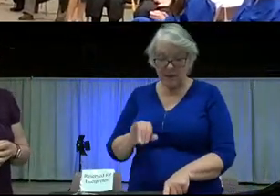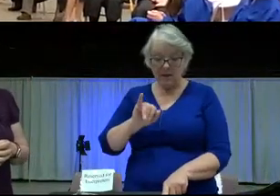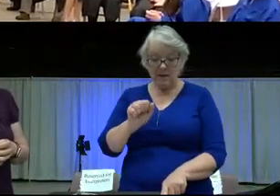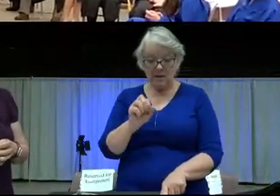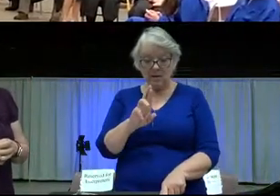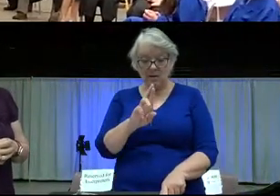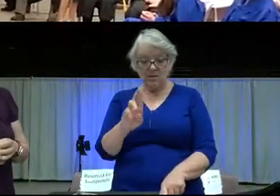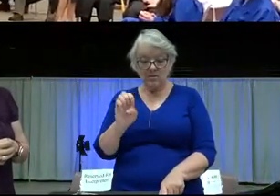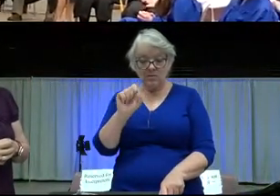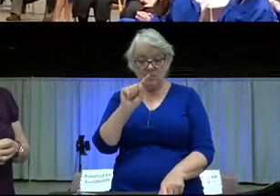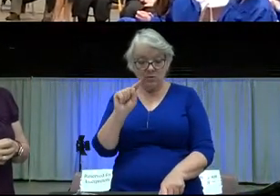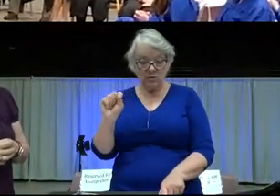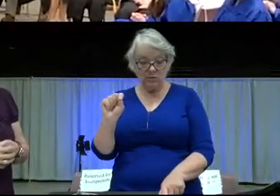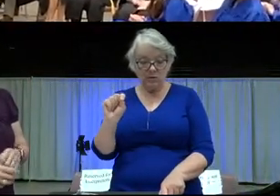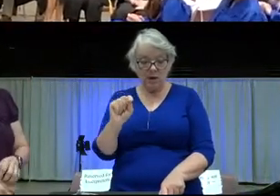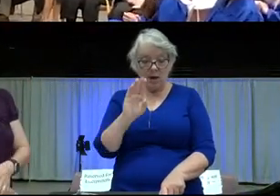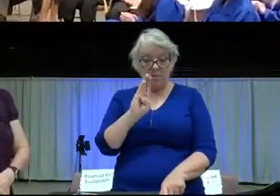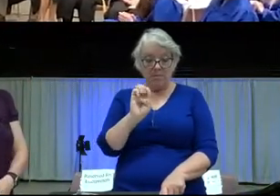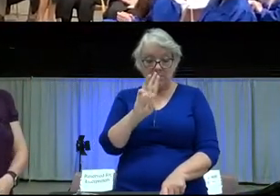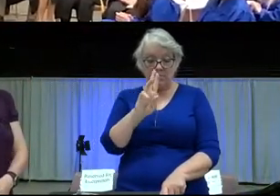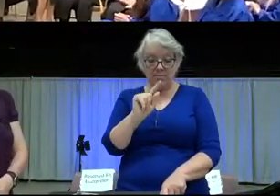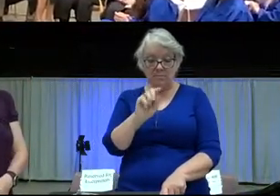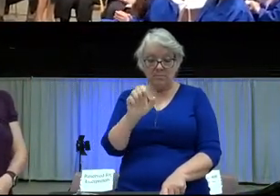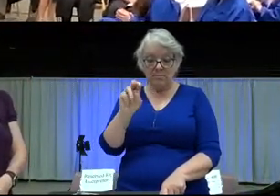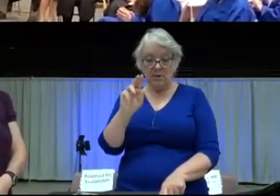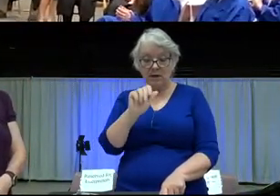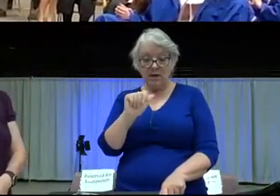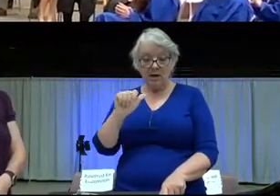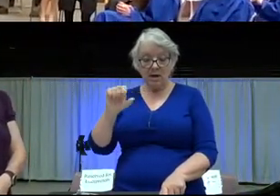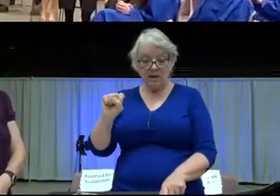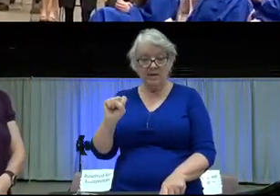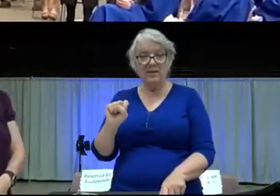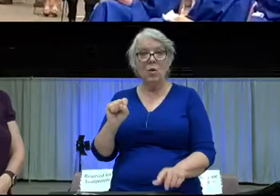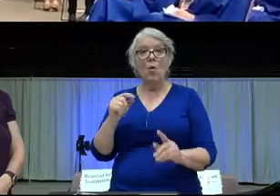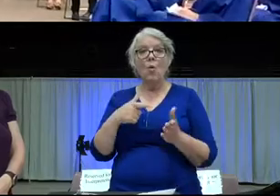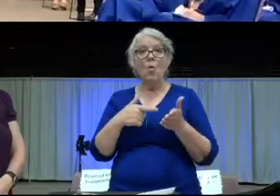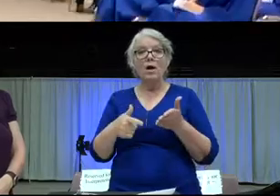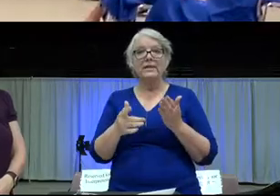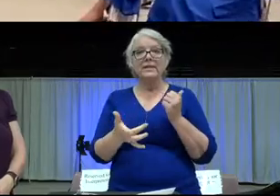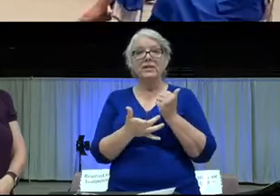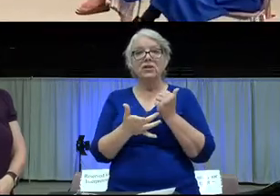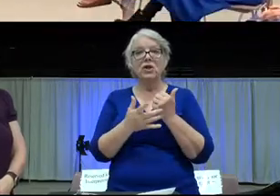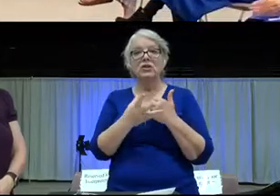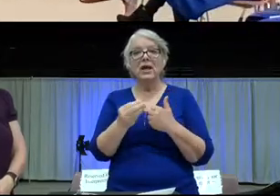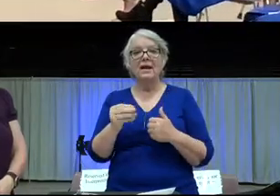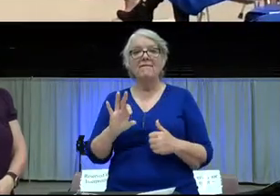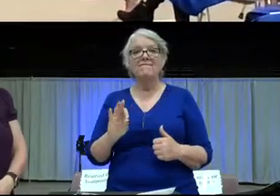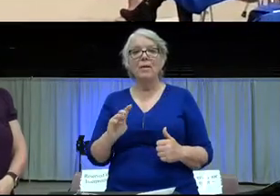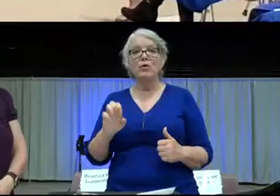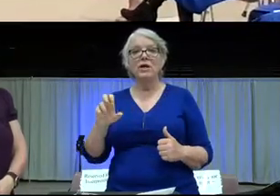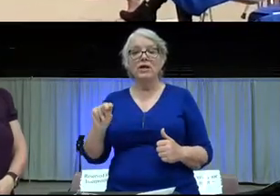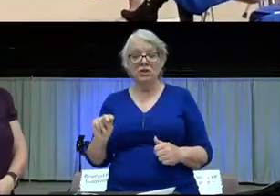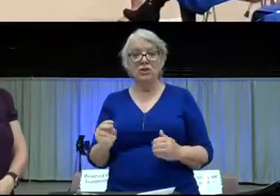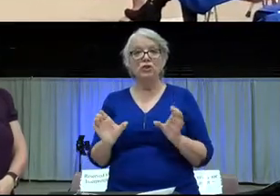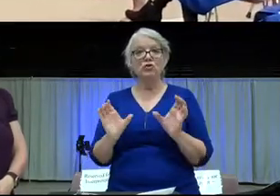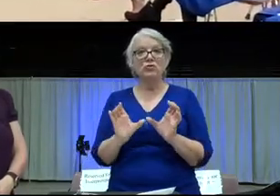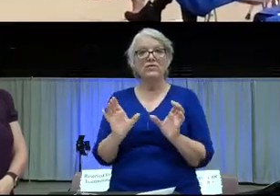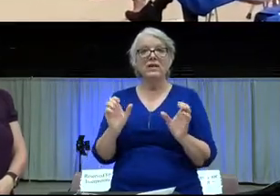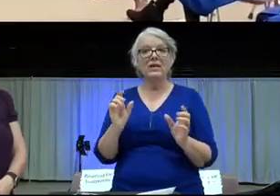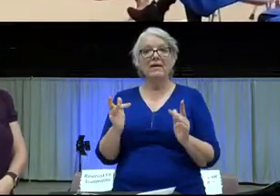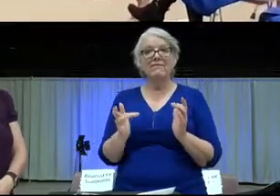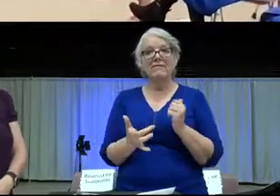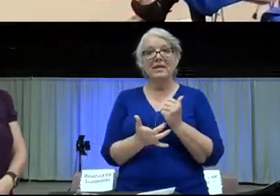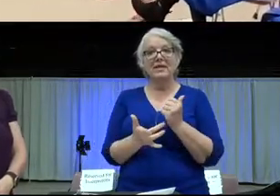Jared Bratton, Associate of Applied Science, Welding Technology and Fabrication, Certificate of Technical Studies, Welding and